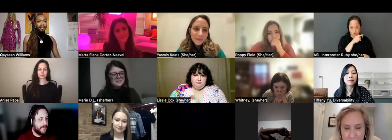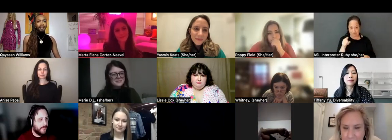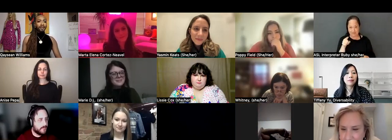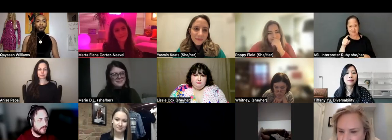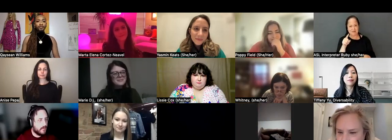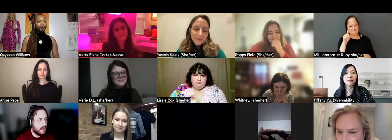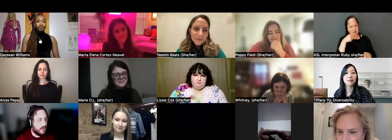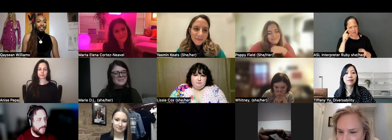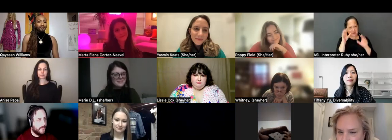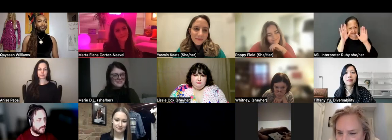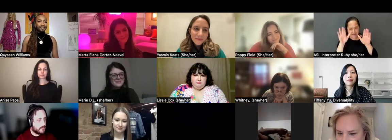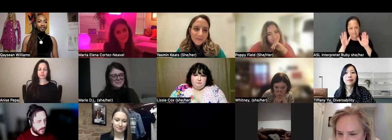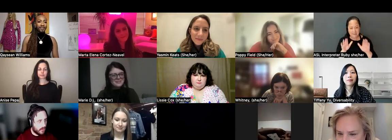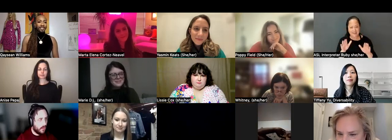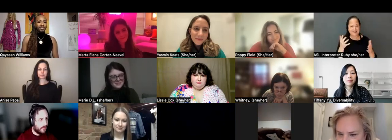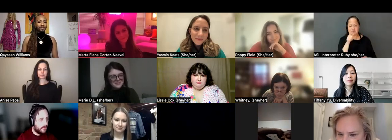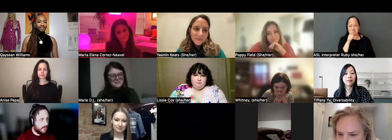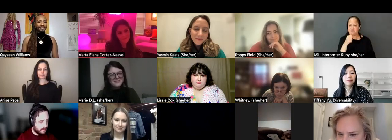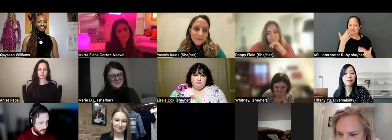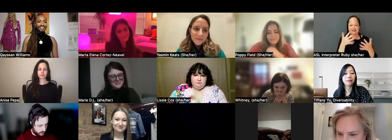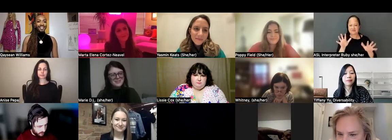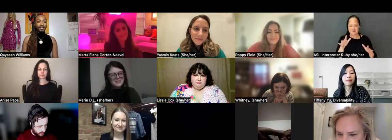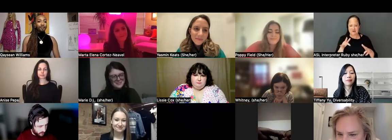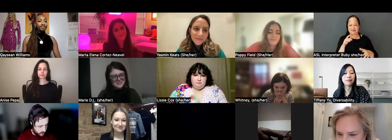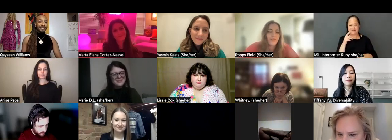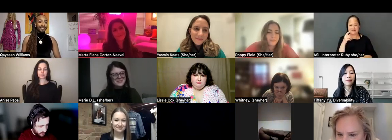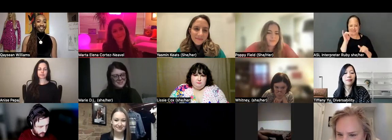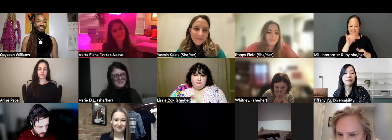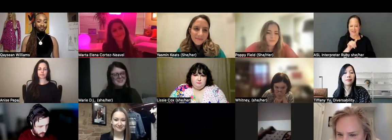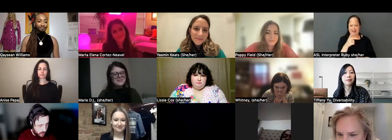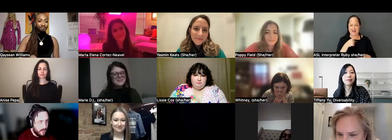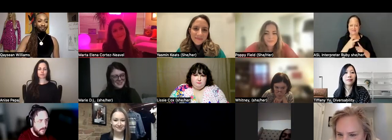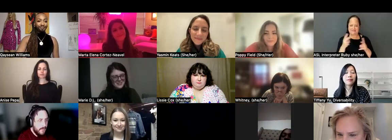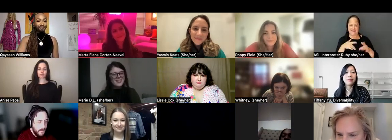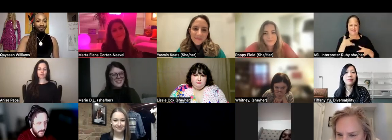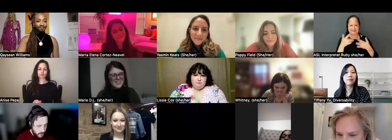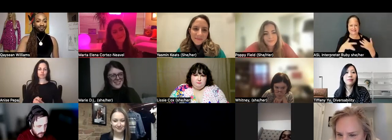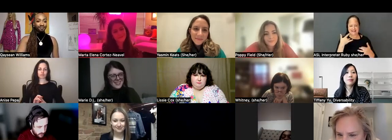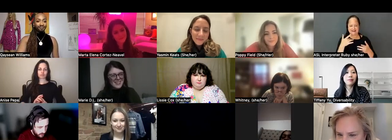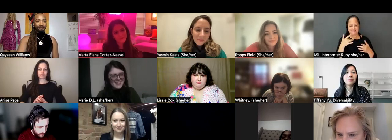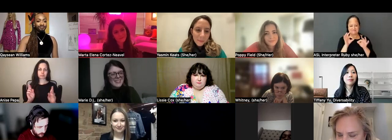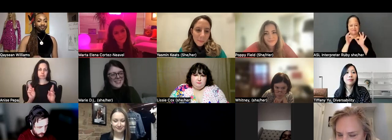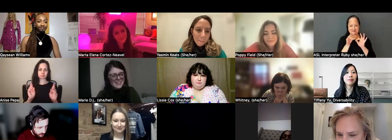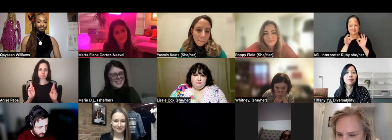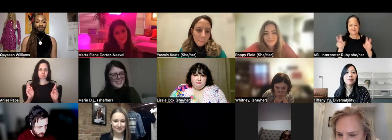absolutely amazing. I mean, who doesn't want to look fashionable, you know? So I was very excited.